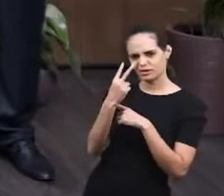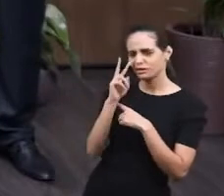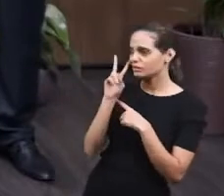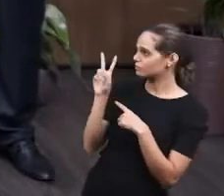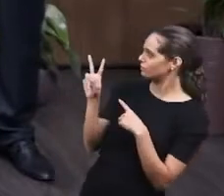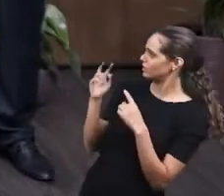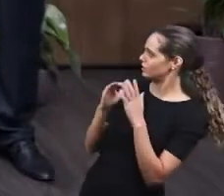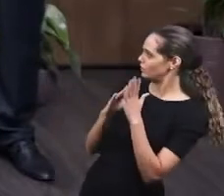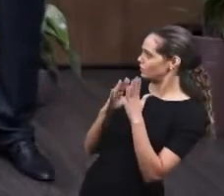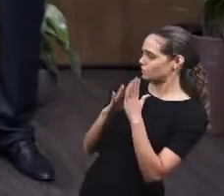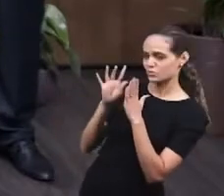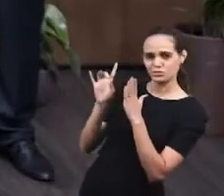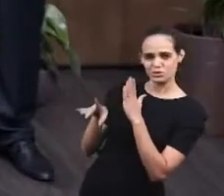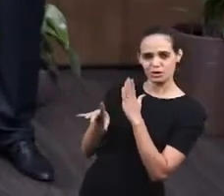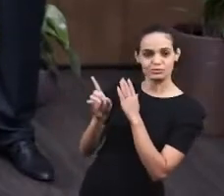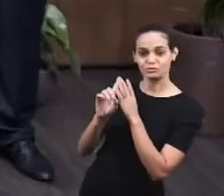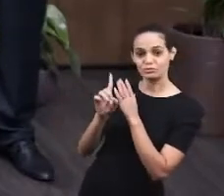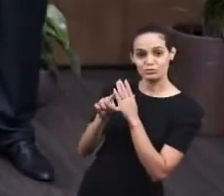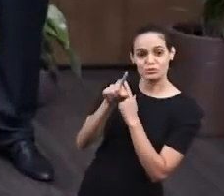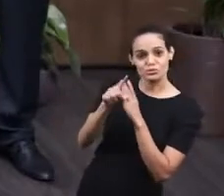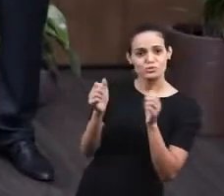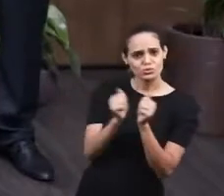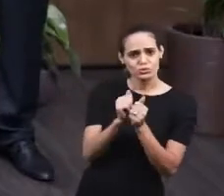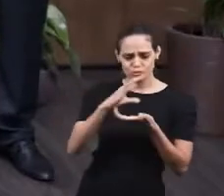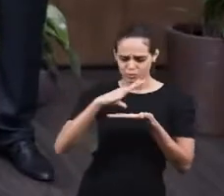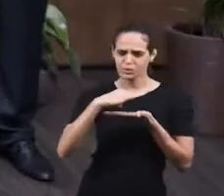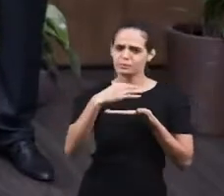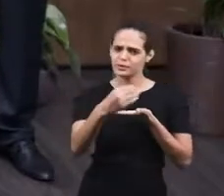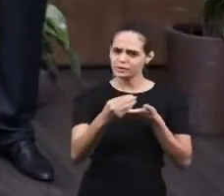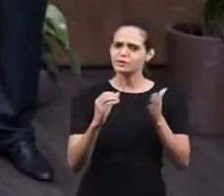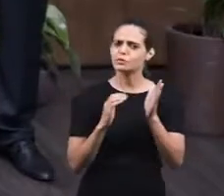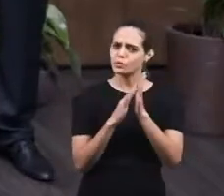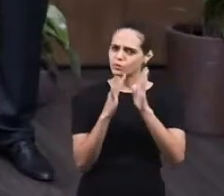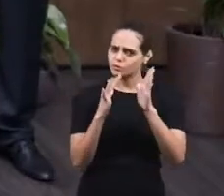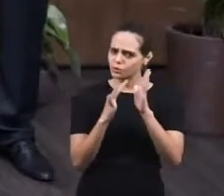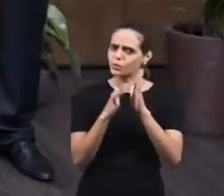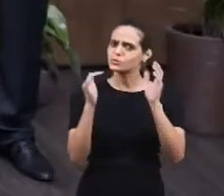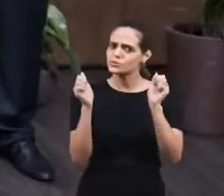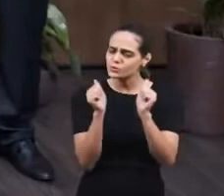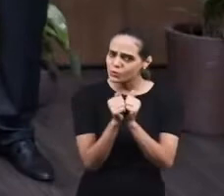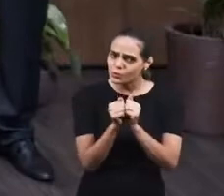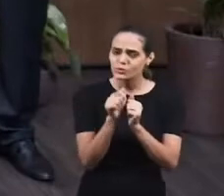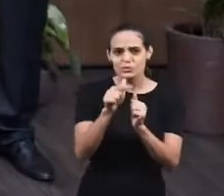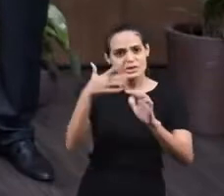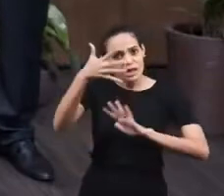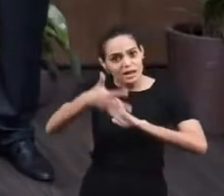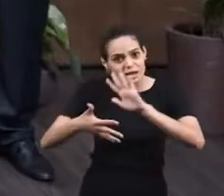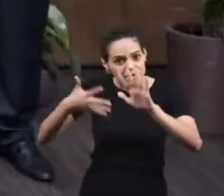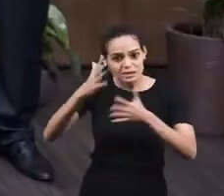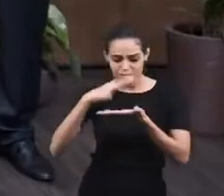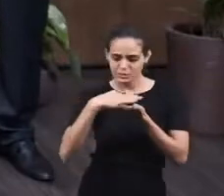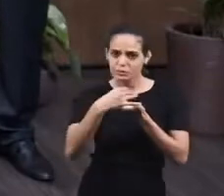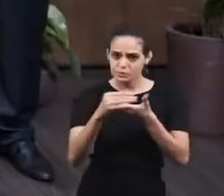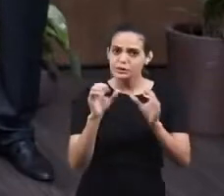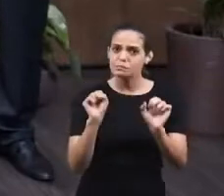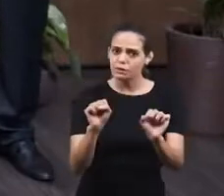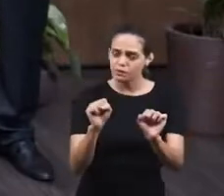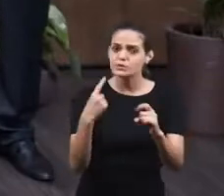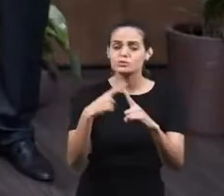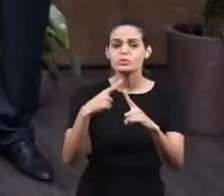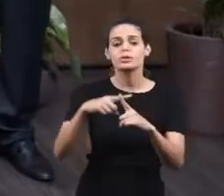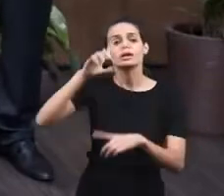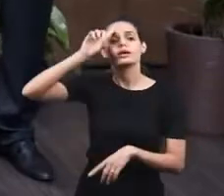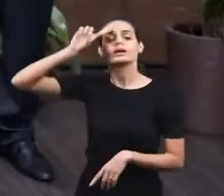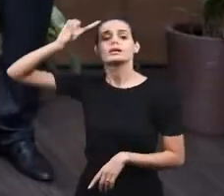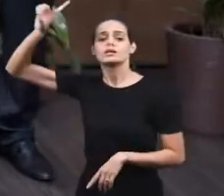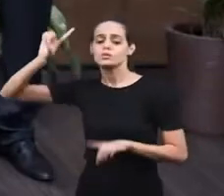only listen, not only hear the song, but to sing along with us. The Bible says that God dwells in the